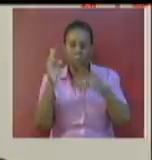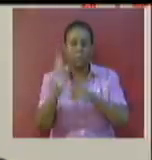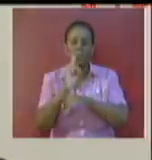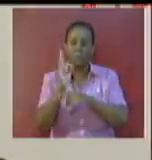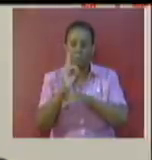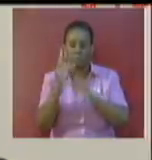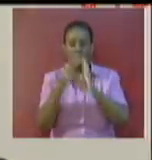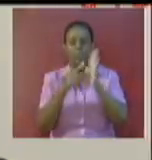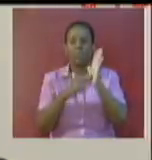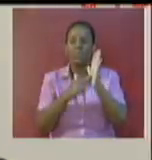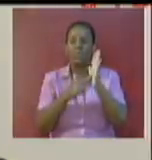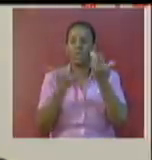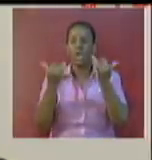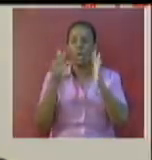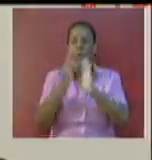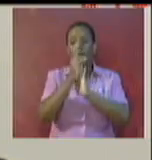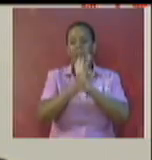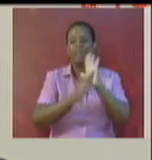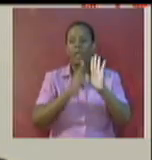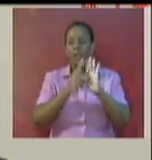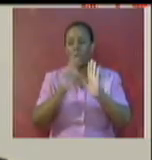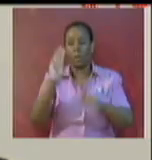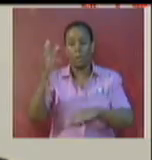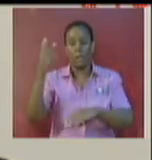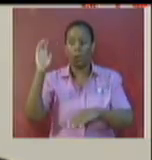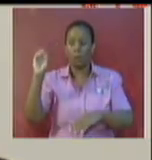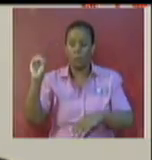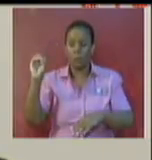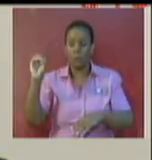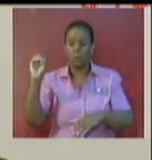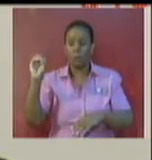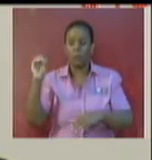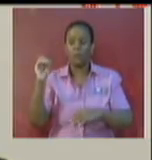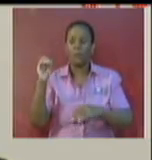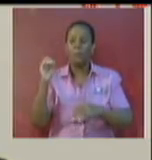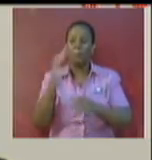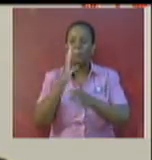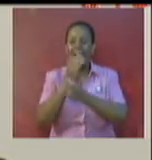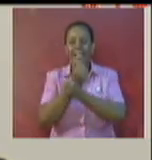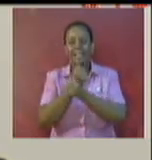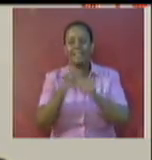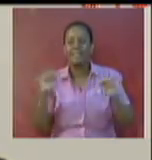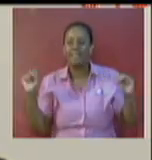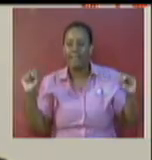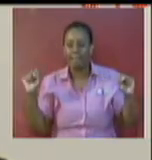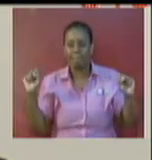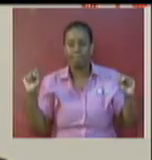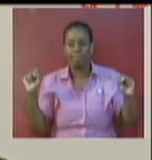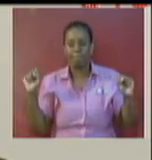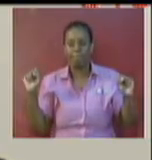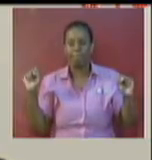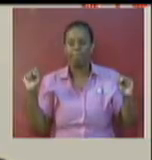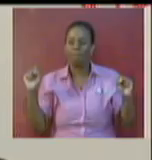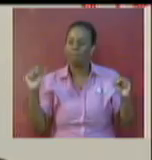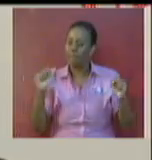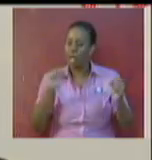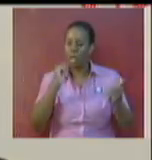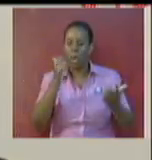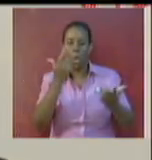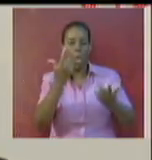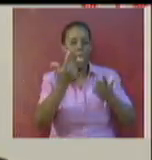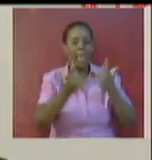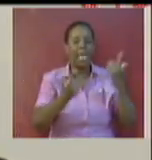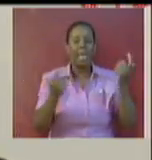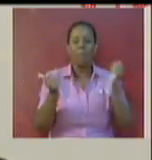video to close. Be safe. Stay away from others outside of your safety bubble. And of course, as I always